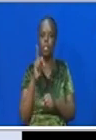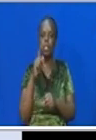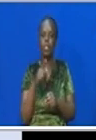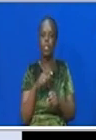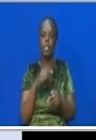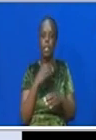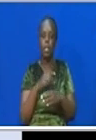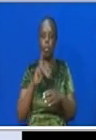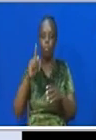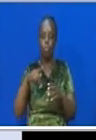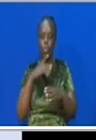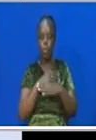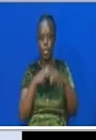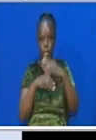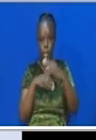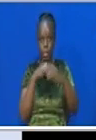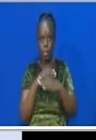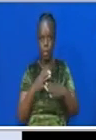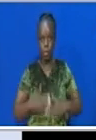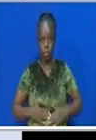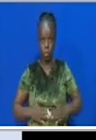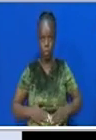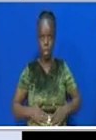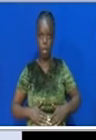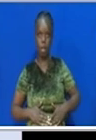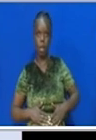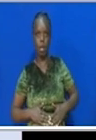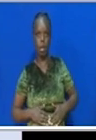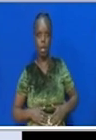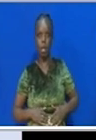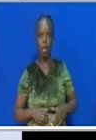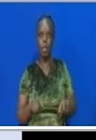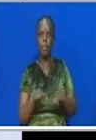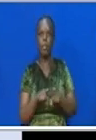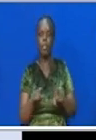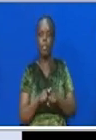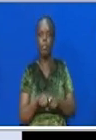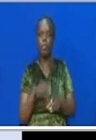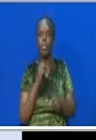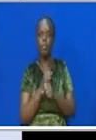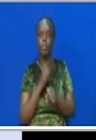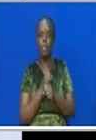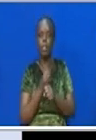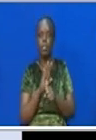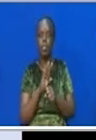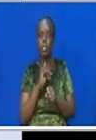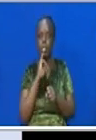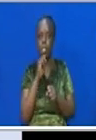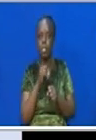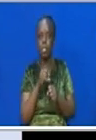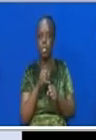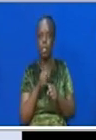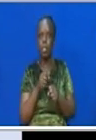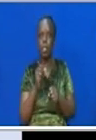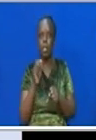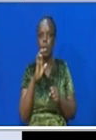B, stomach. We have been given the choice as the function is